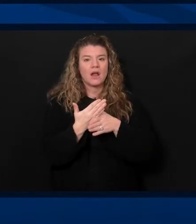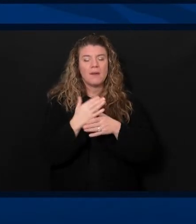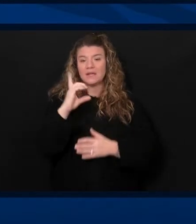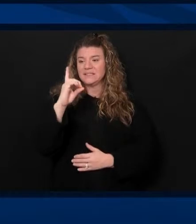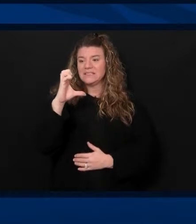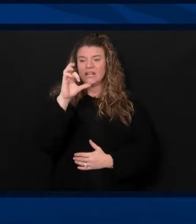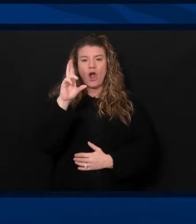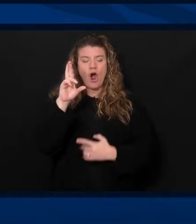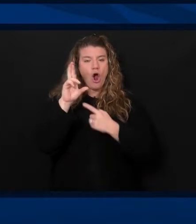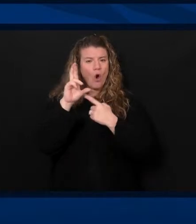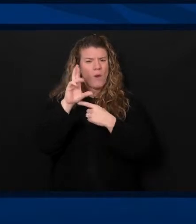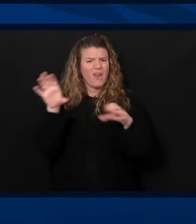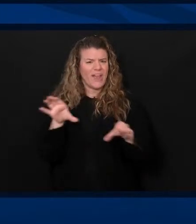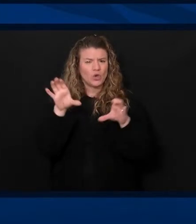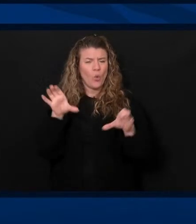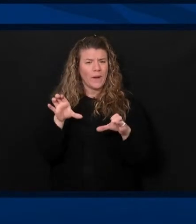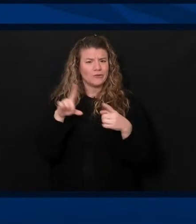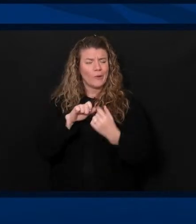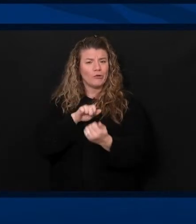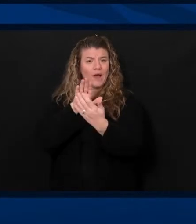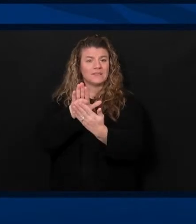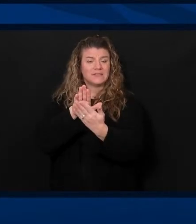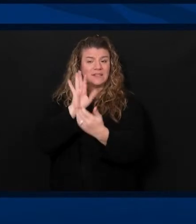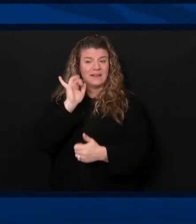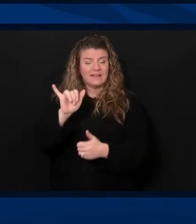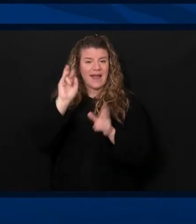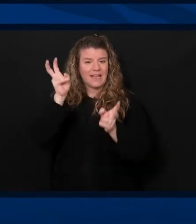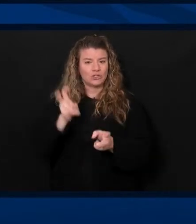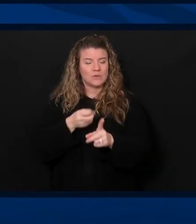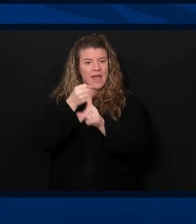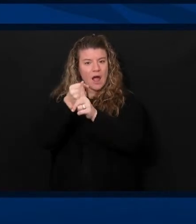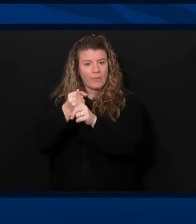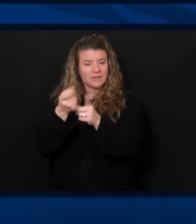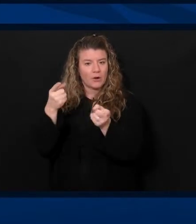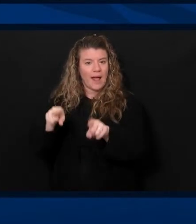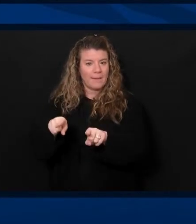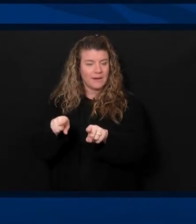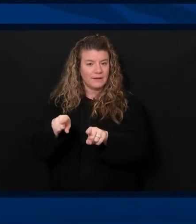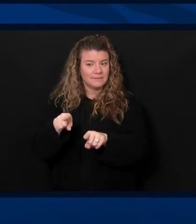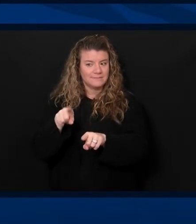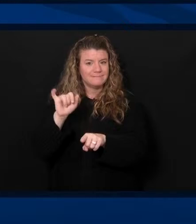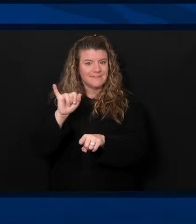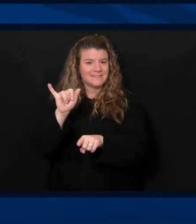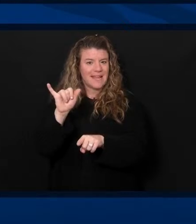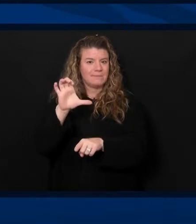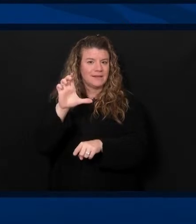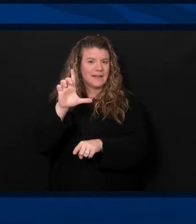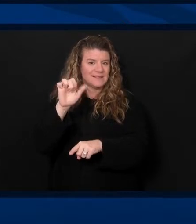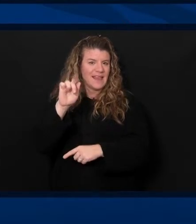is doing to address these outbreaks like the one in Lakin.